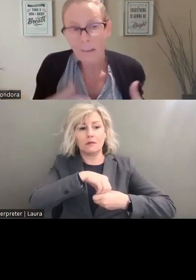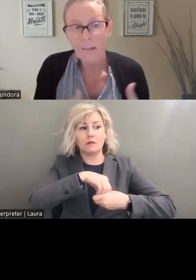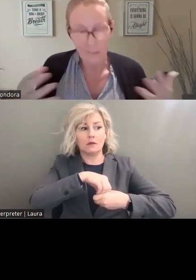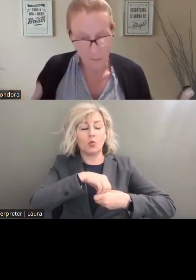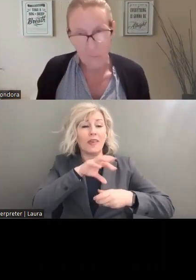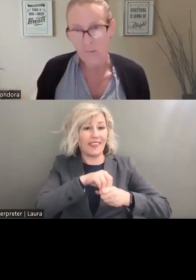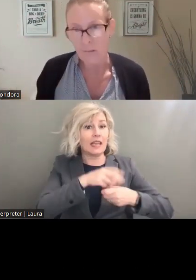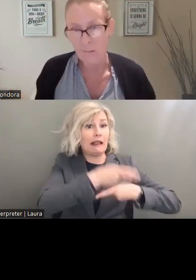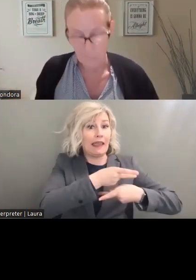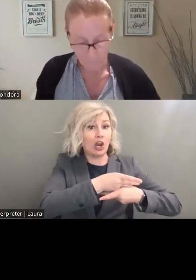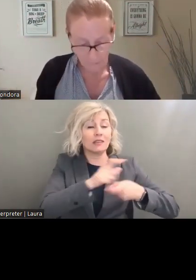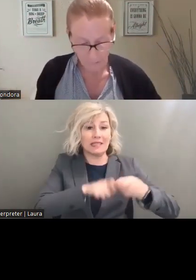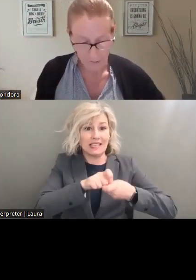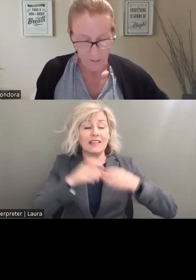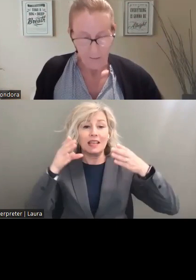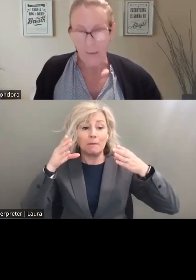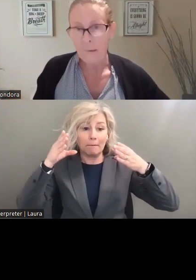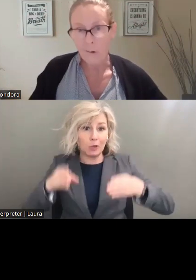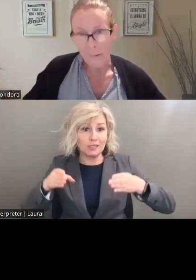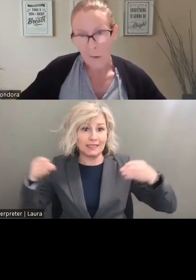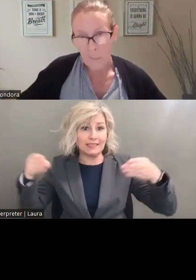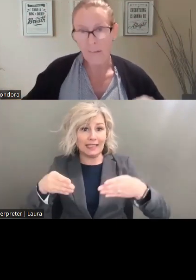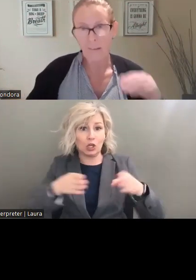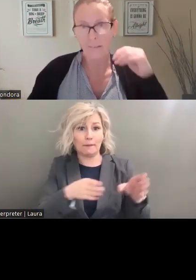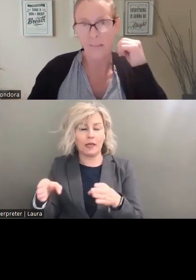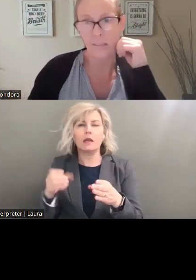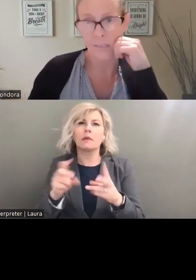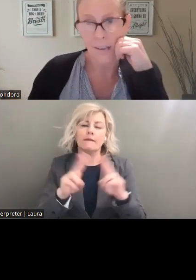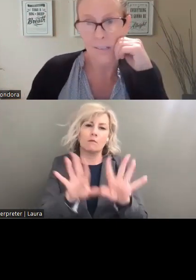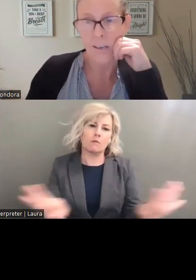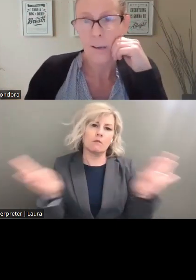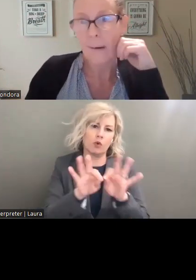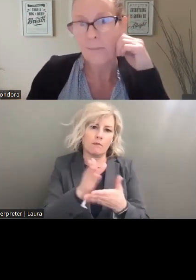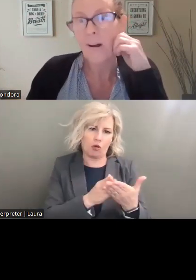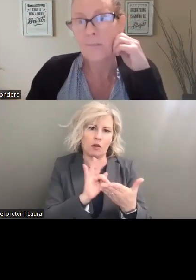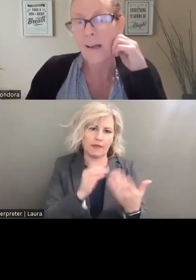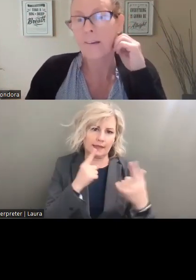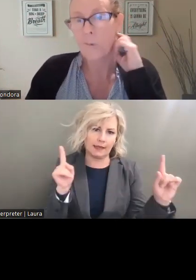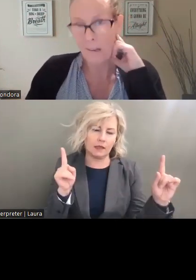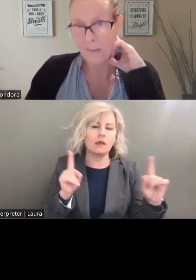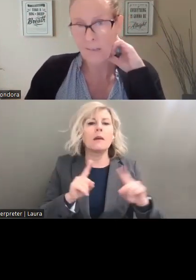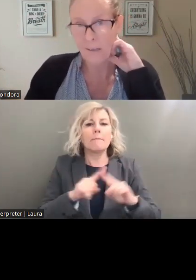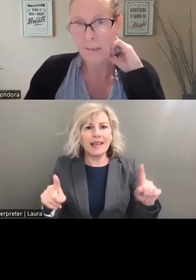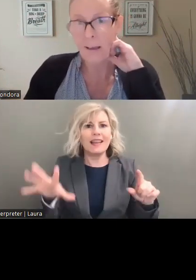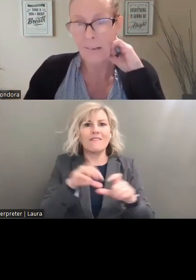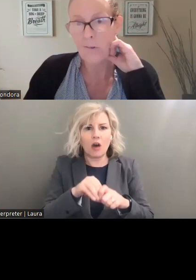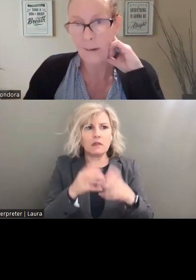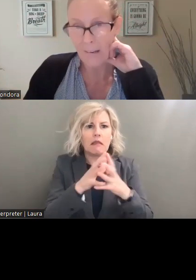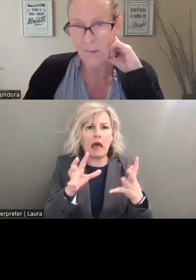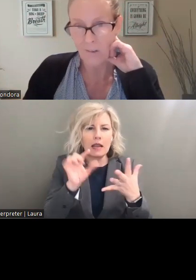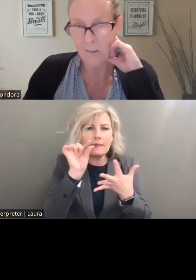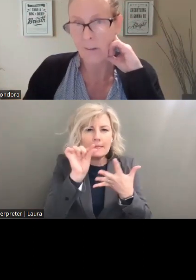in particular in person-centered planning, can be a critical part of its success. But it involves a lot of nuances and a lot